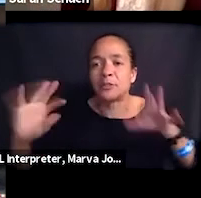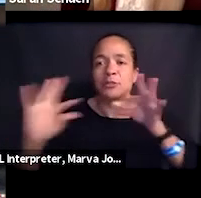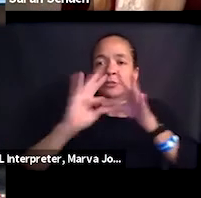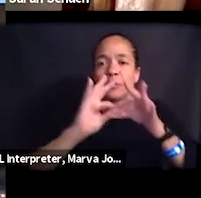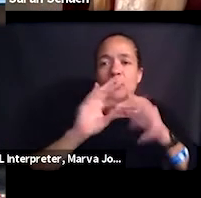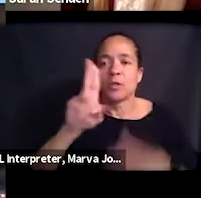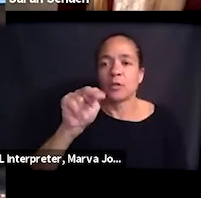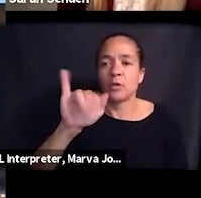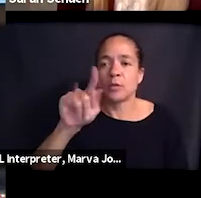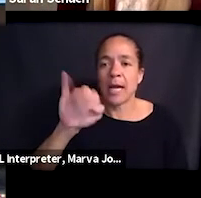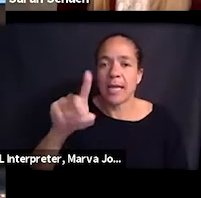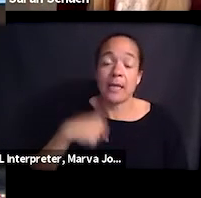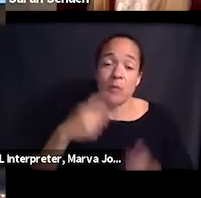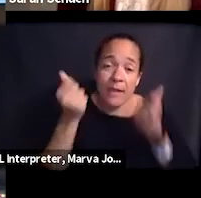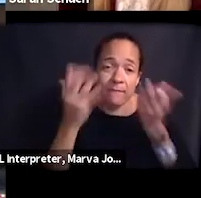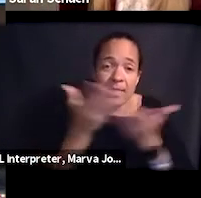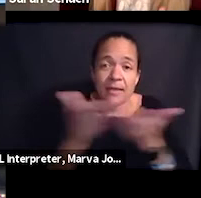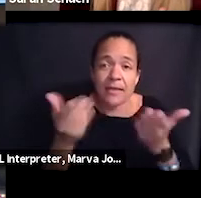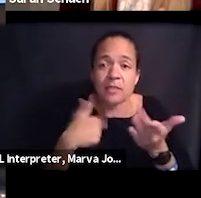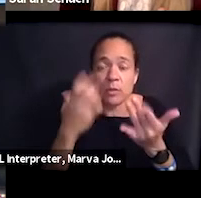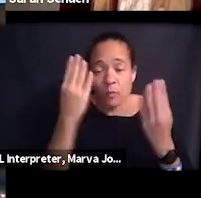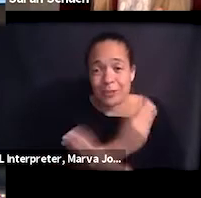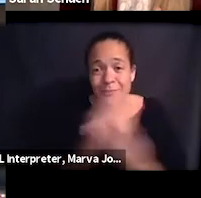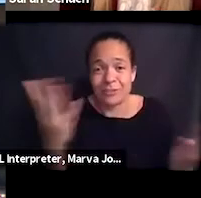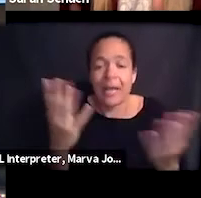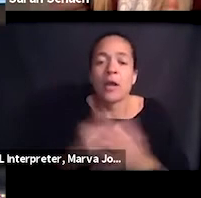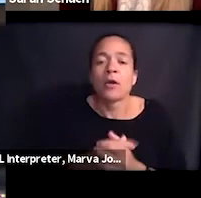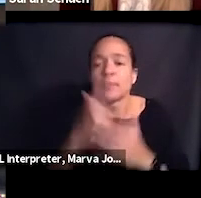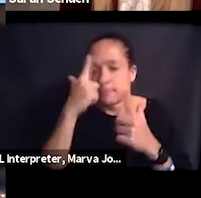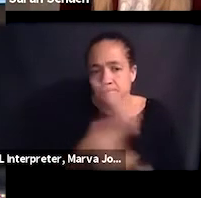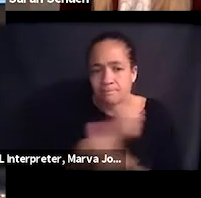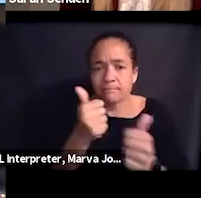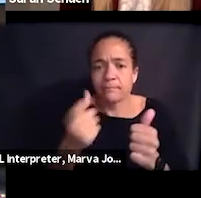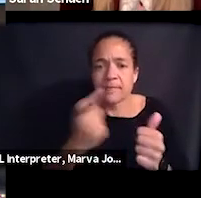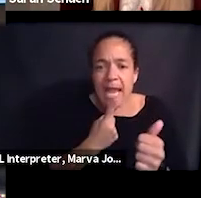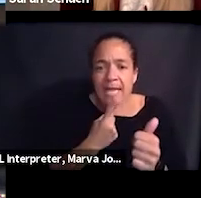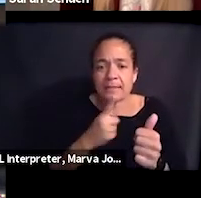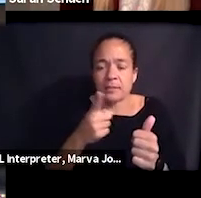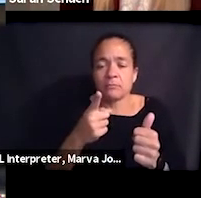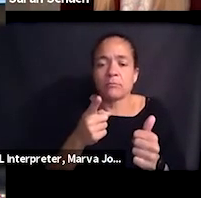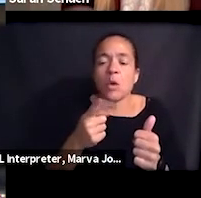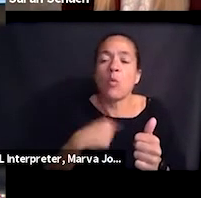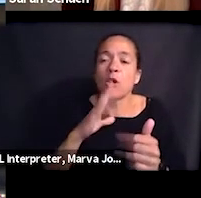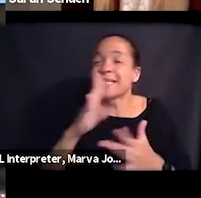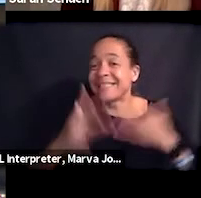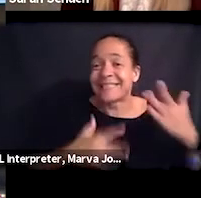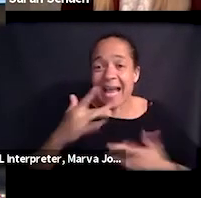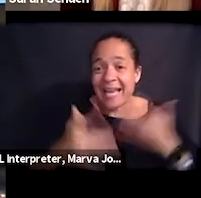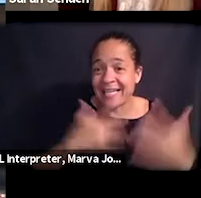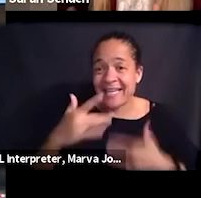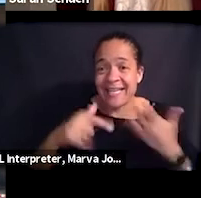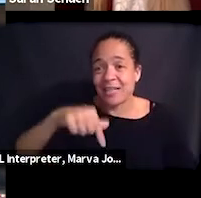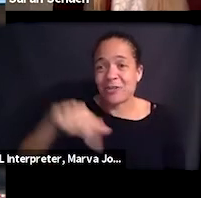good things to share, so please feel free to ask questions at the end. We're really excited about the question portion because I know we're going to be going